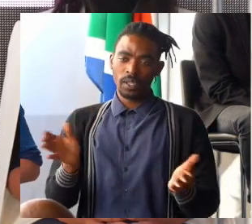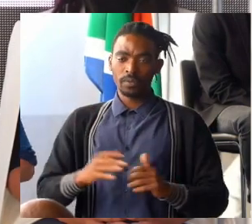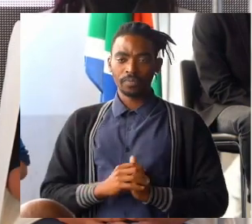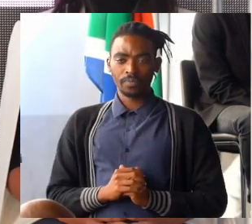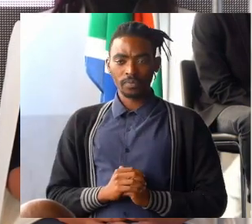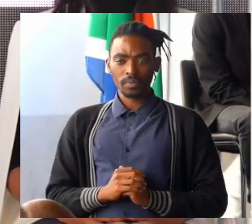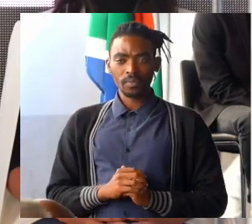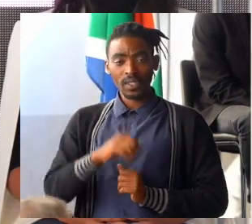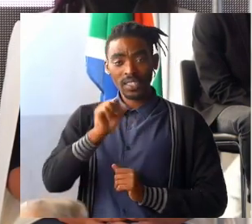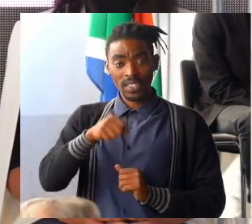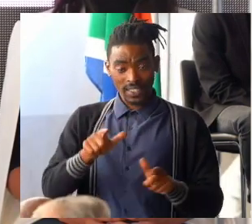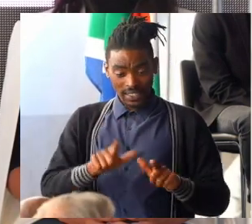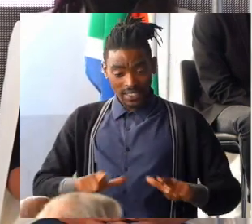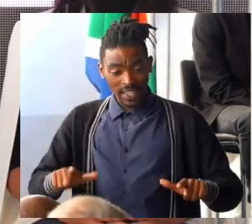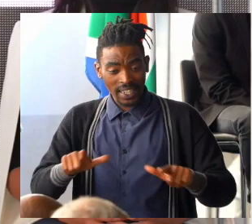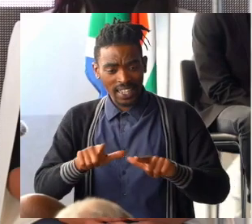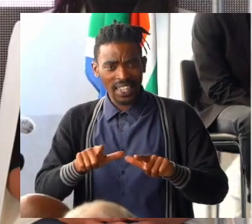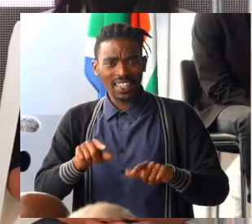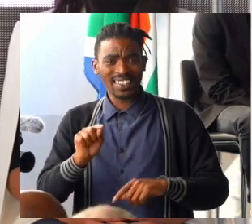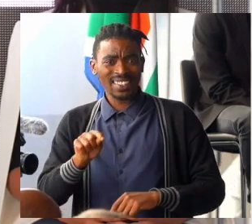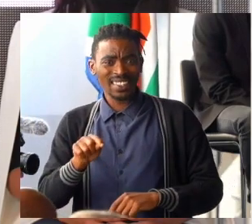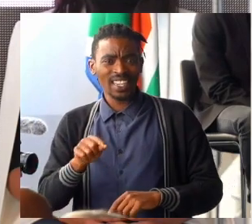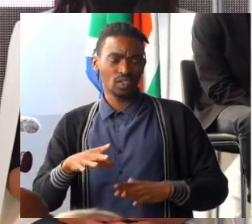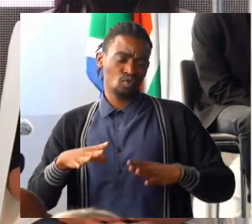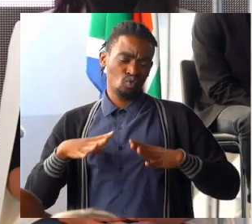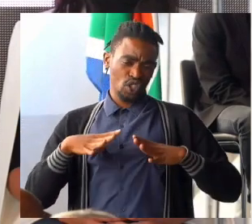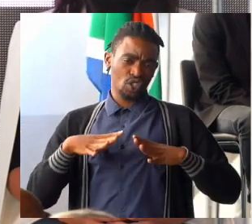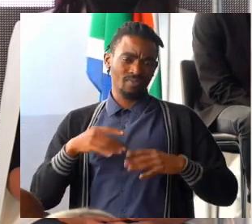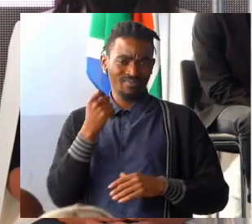Yet this land is some of the most fertile in the country.